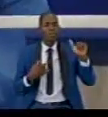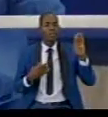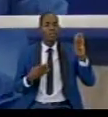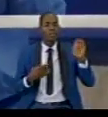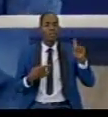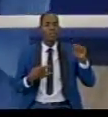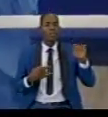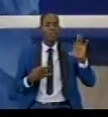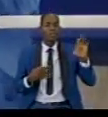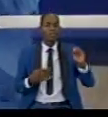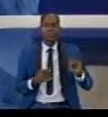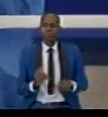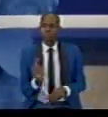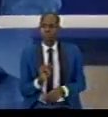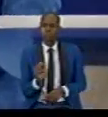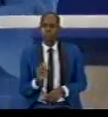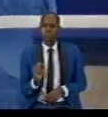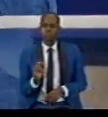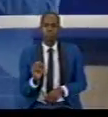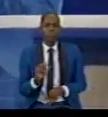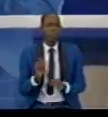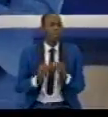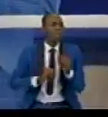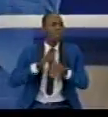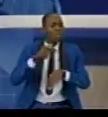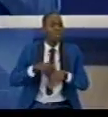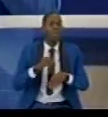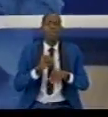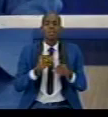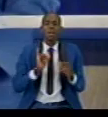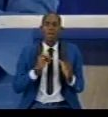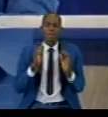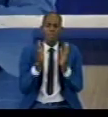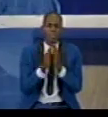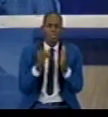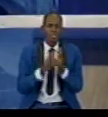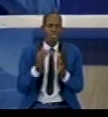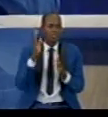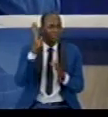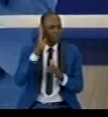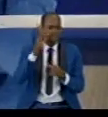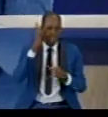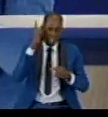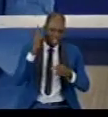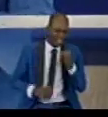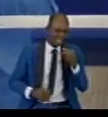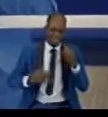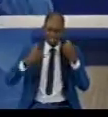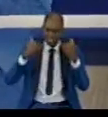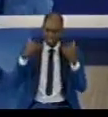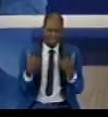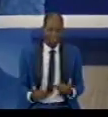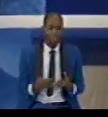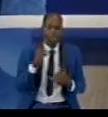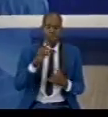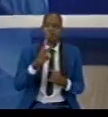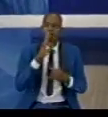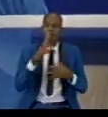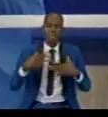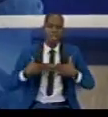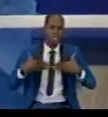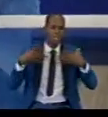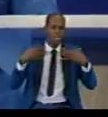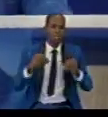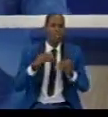nature you need your innate Lord I pray it comes to an end at this time you are healed